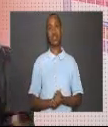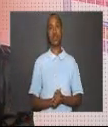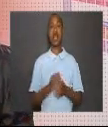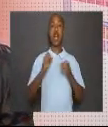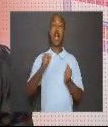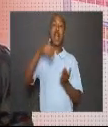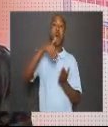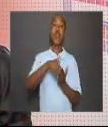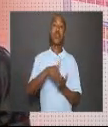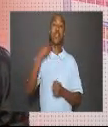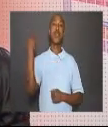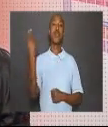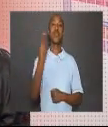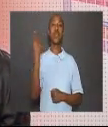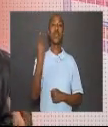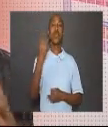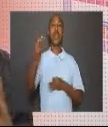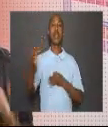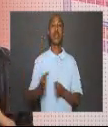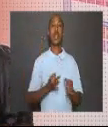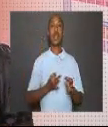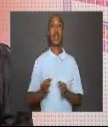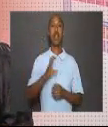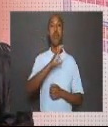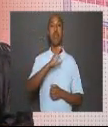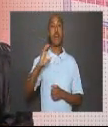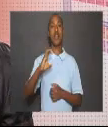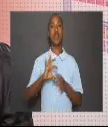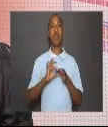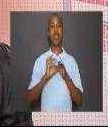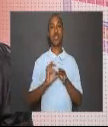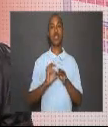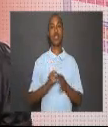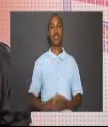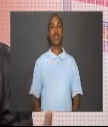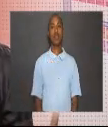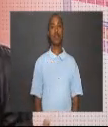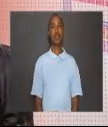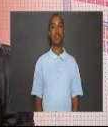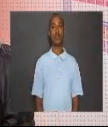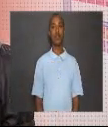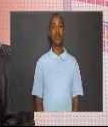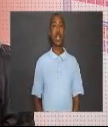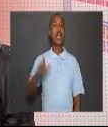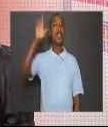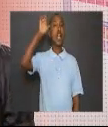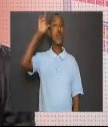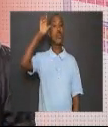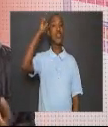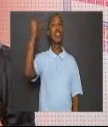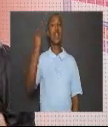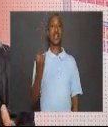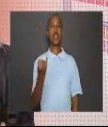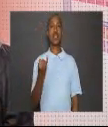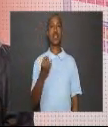can also be used to explain covalent bonds. The Lewis structure